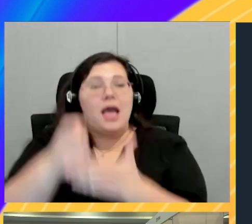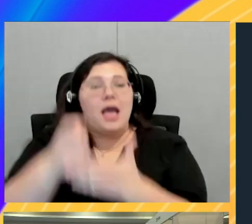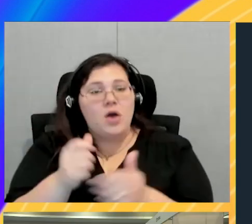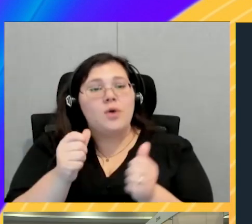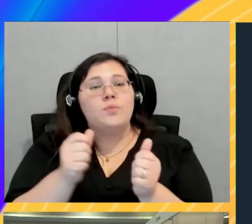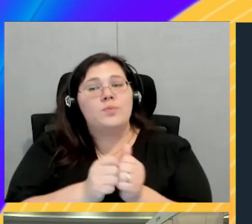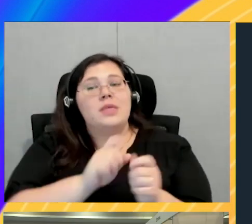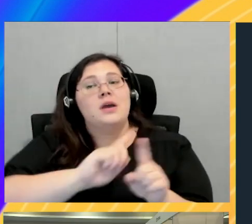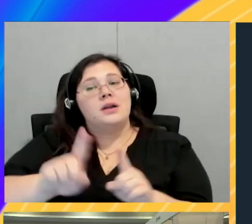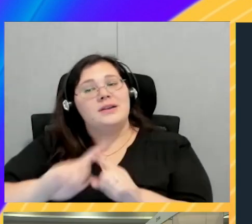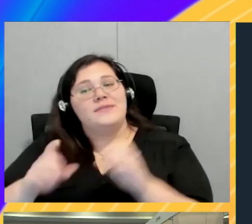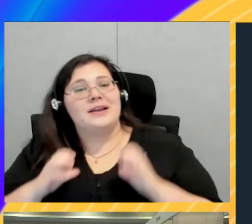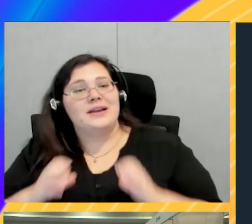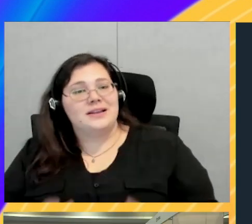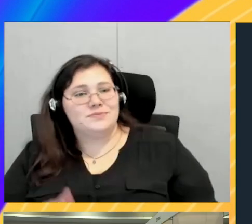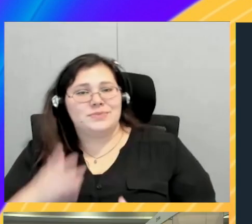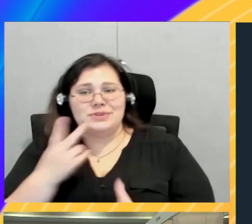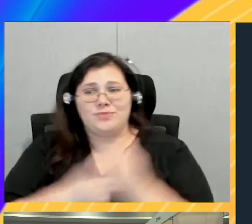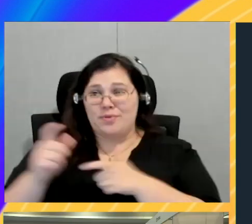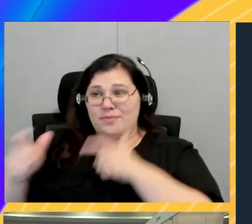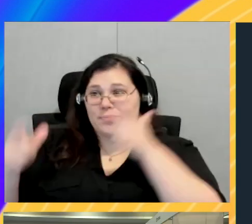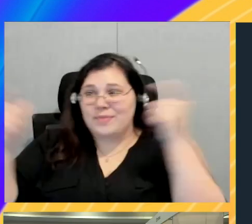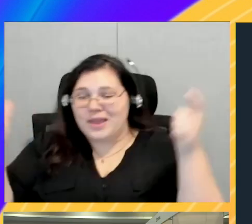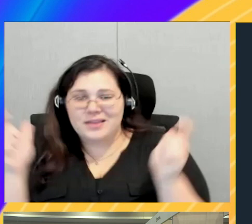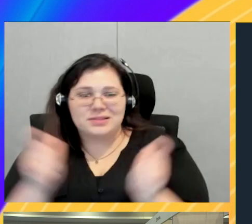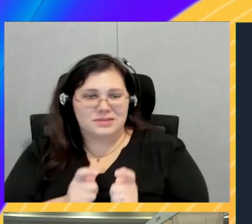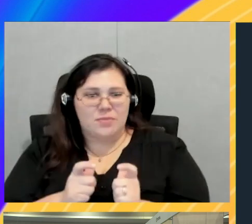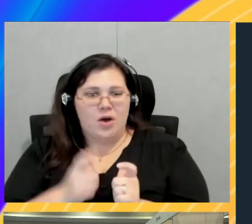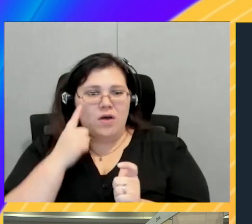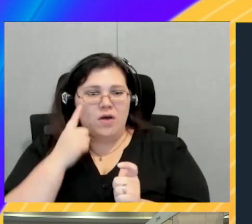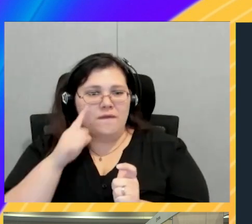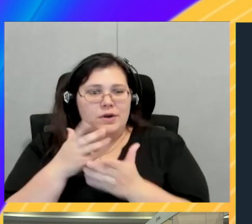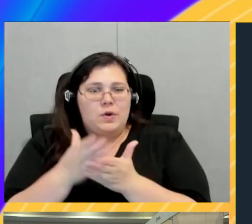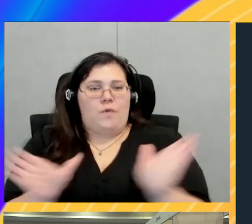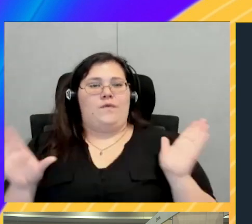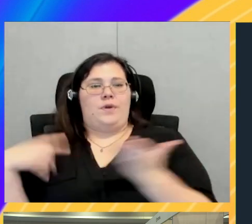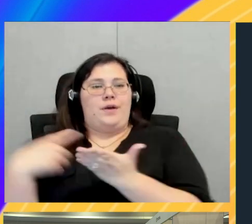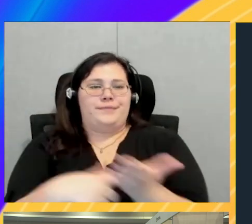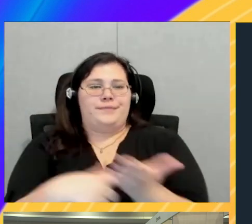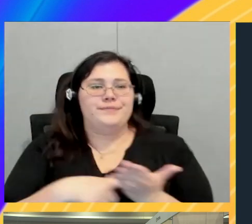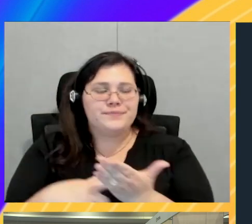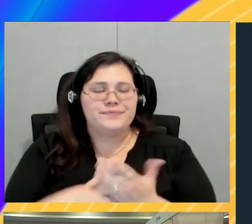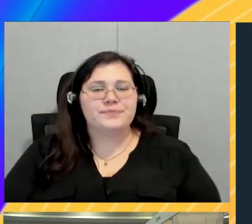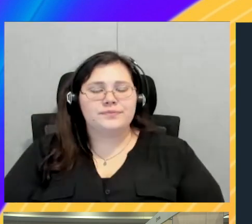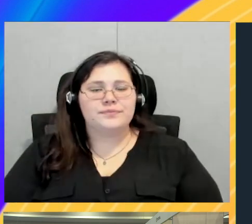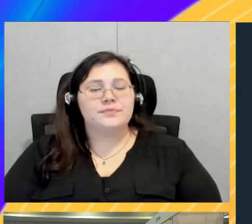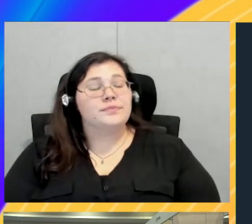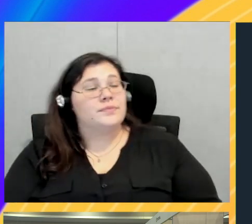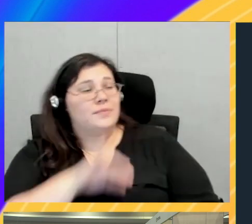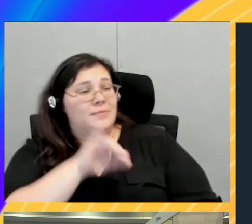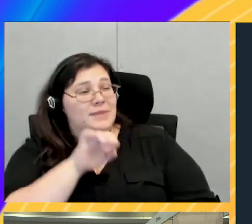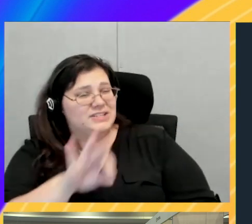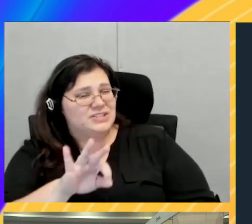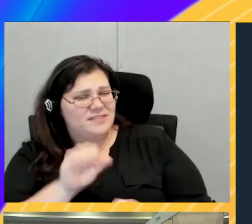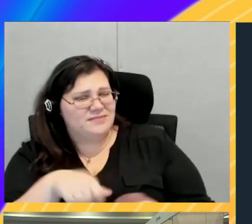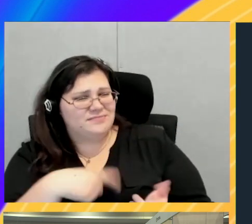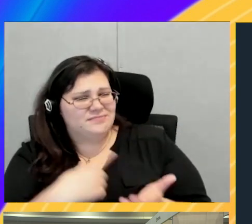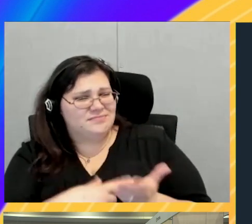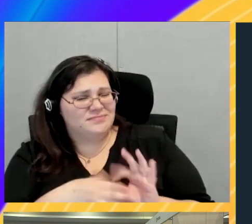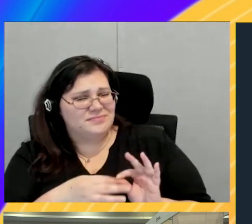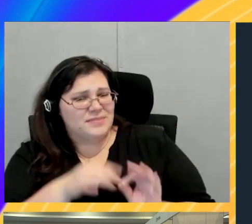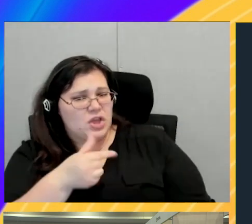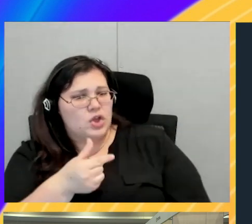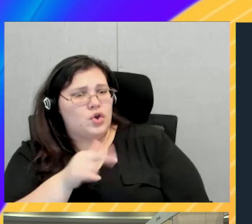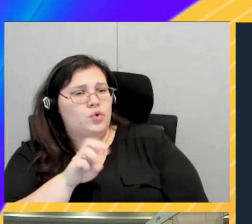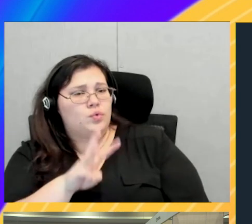conversation. Jeff, if you could speak a bit about the grow elements here, right? You got things like you've already talked about, training and education. Yeah. Well, what's